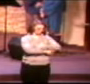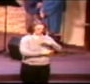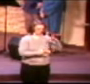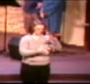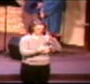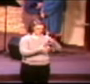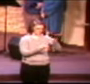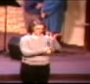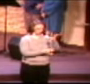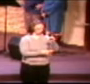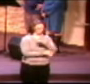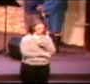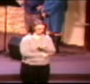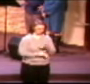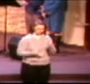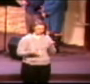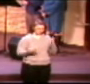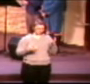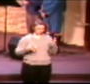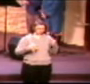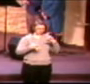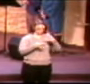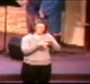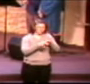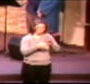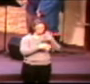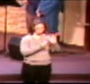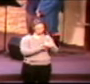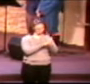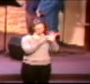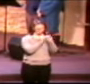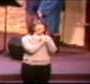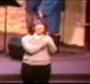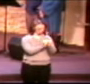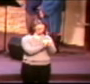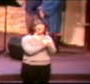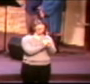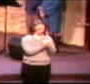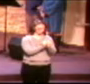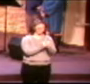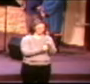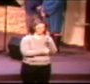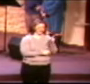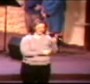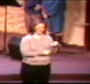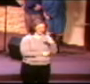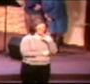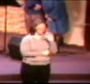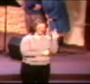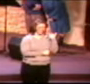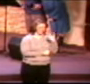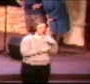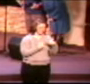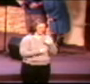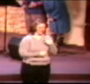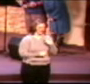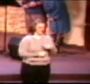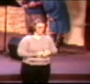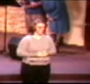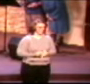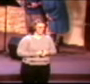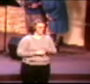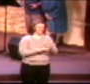to join your light together. As Carrie said earlier to me, light was in the